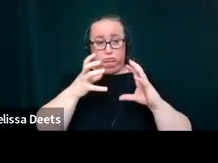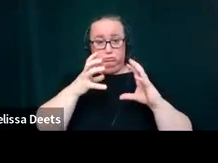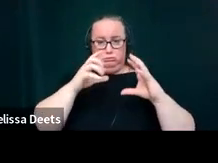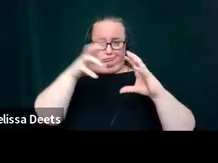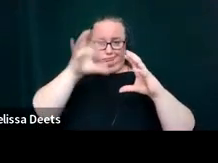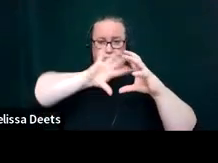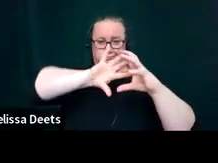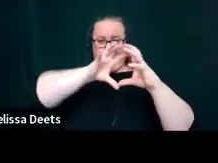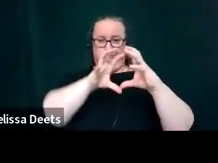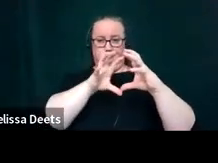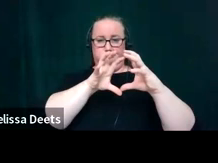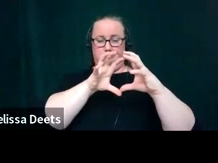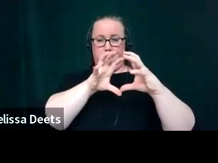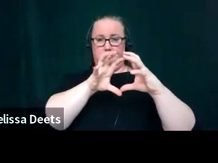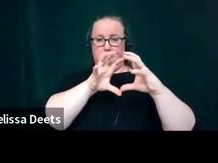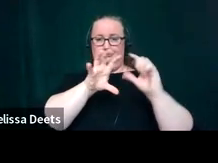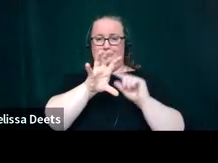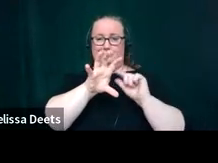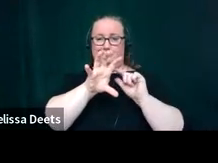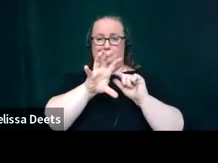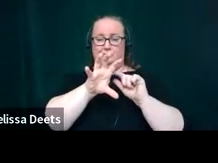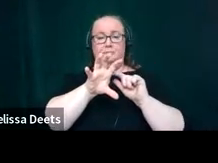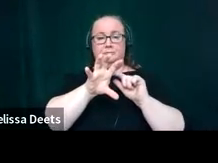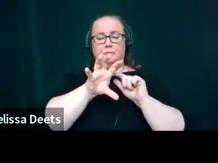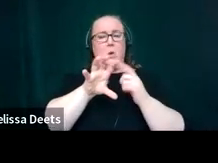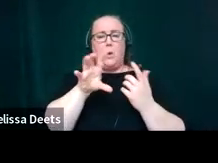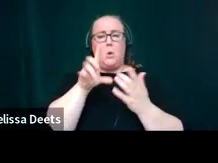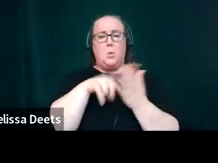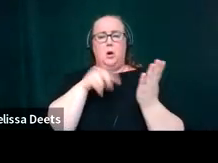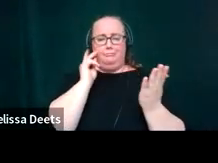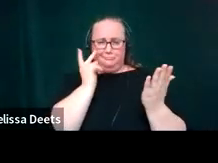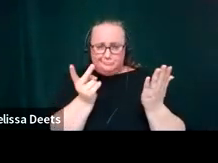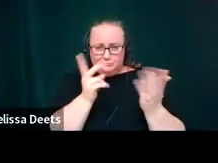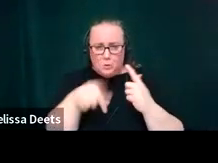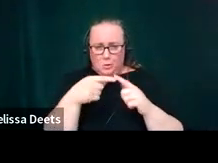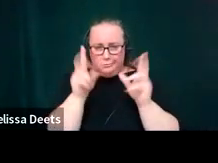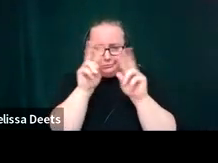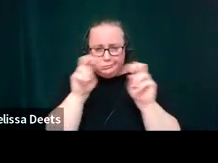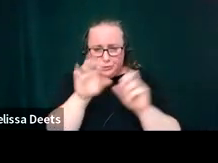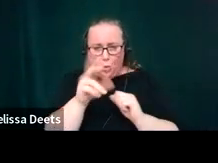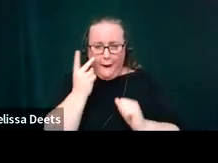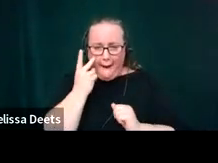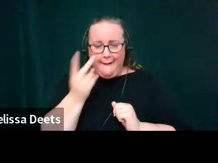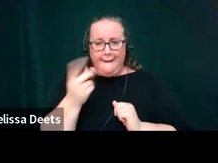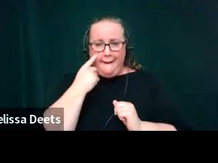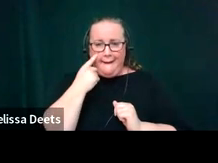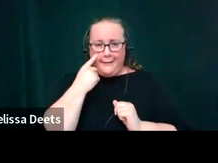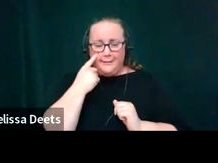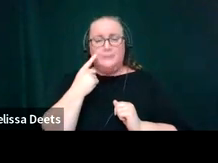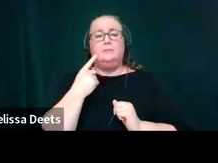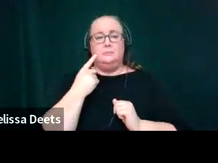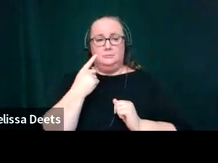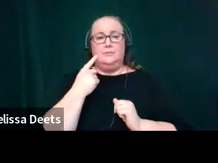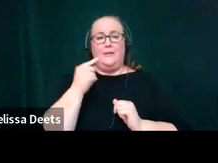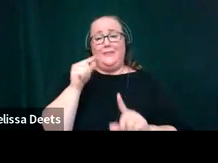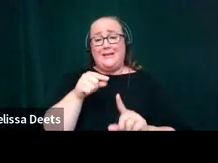your central vision. So what is your doctor looking at when they look into your eye? So glaucomatous optic neuropathy